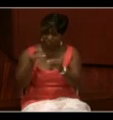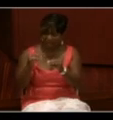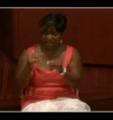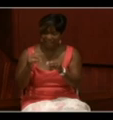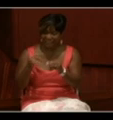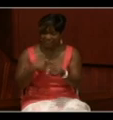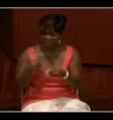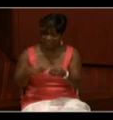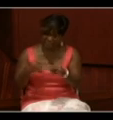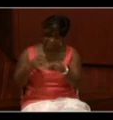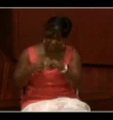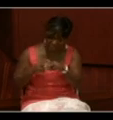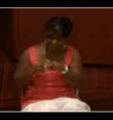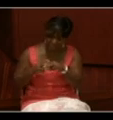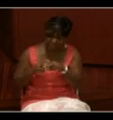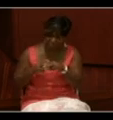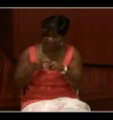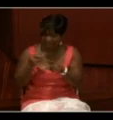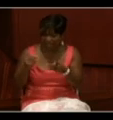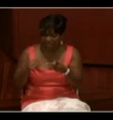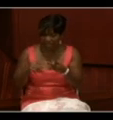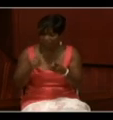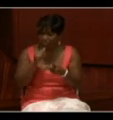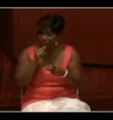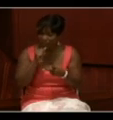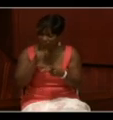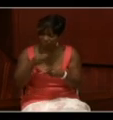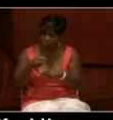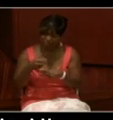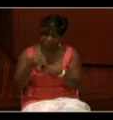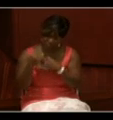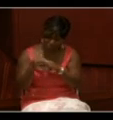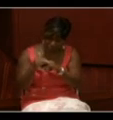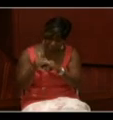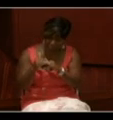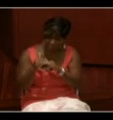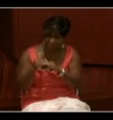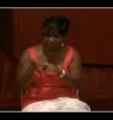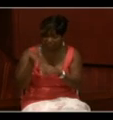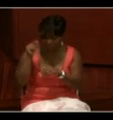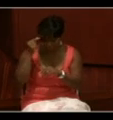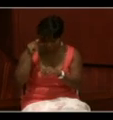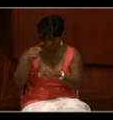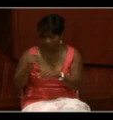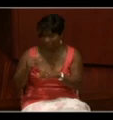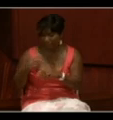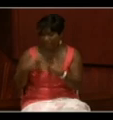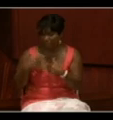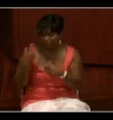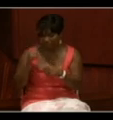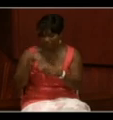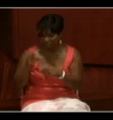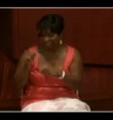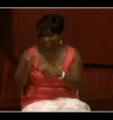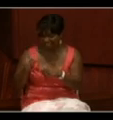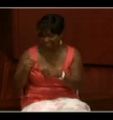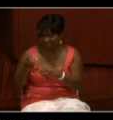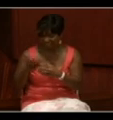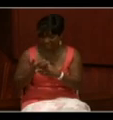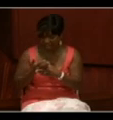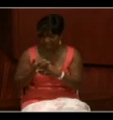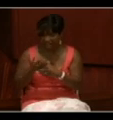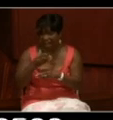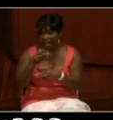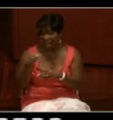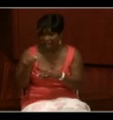practices, by privacy restrictions that govern access to the case files, and by the Chinese immigrants themselves who may have used